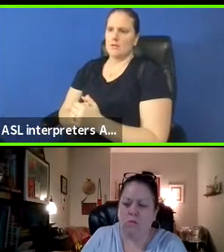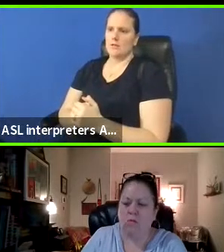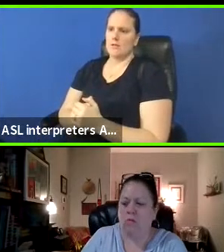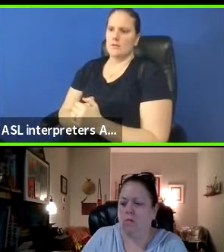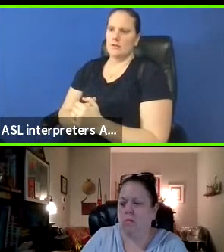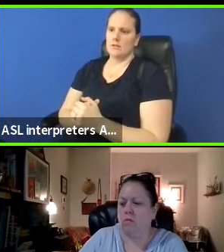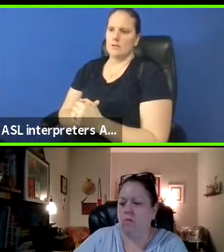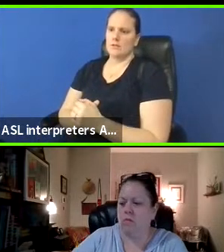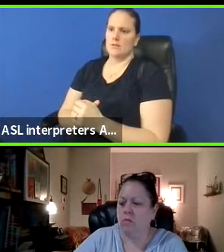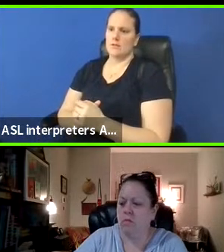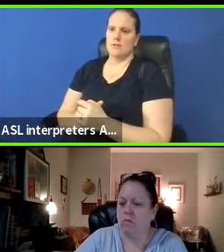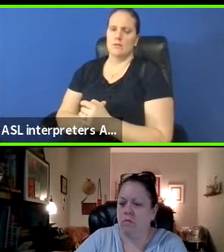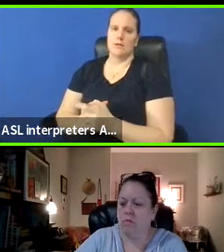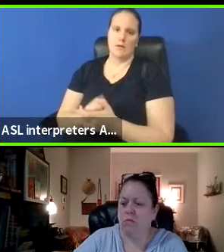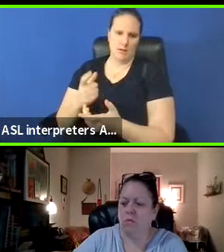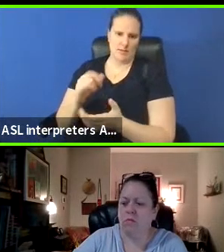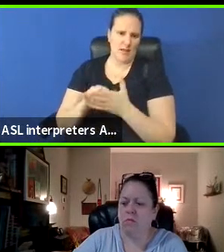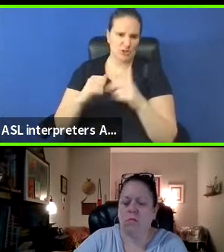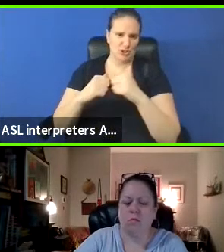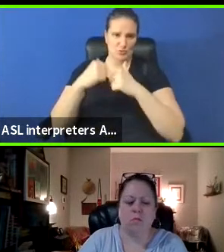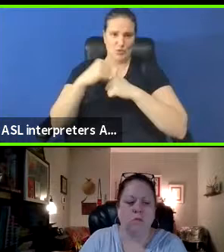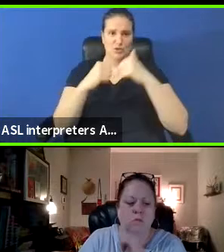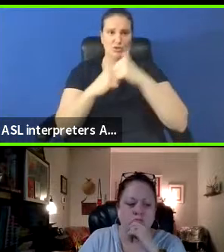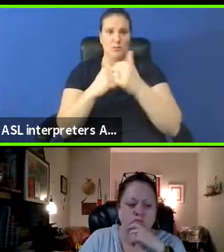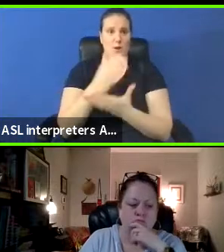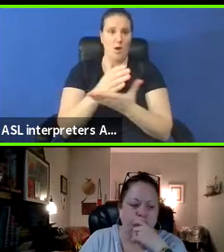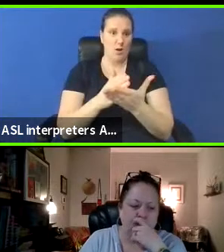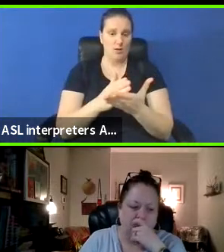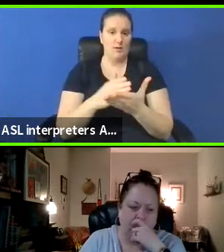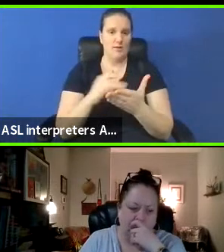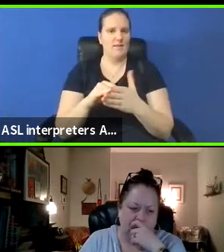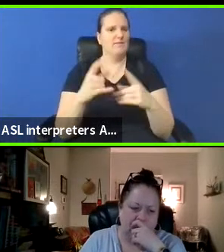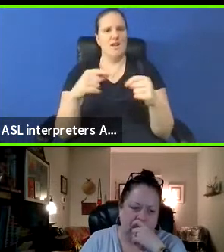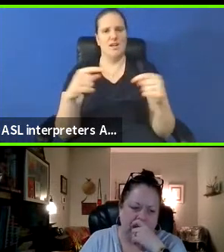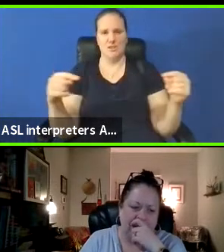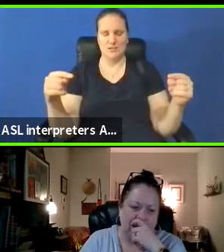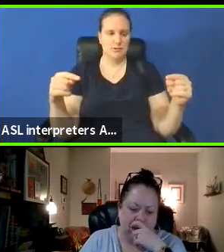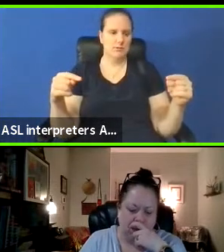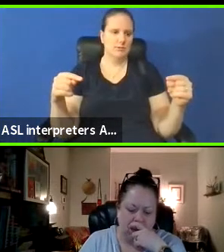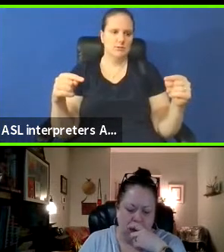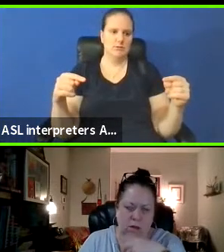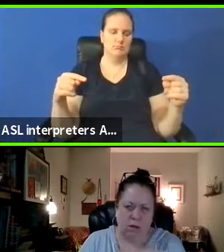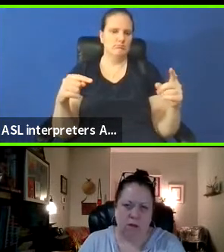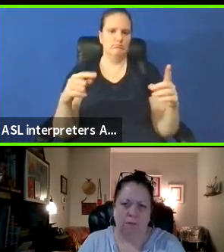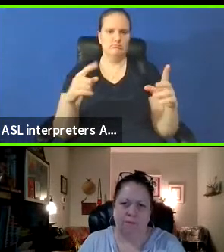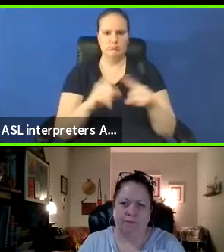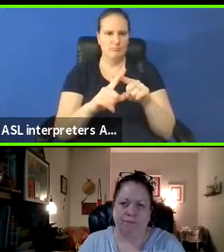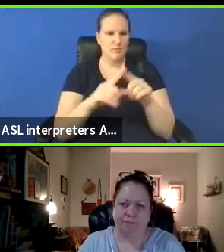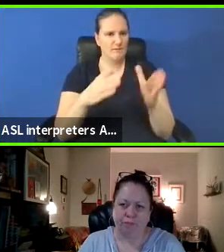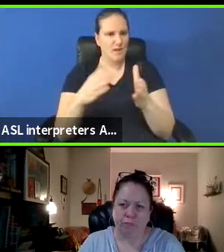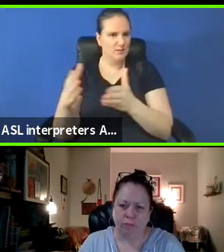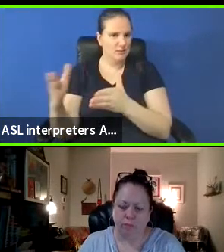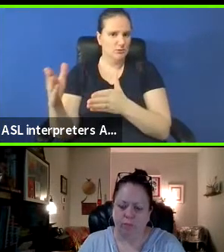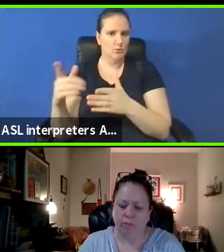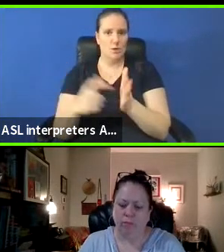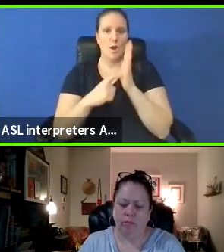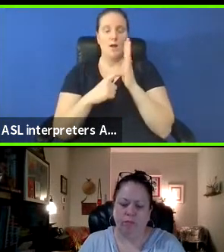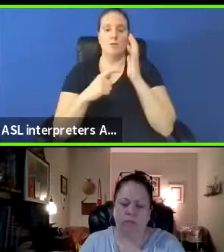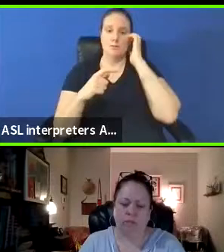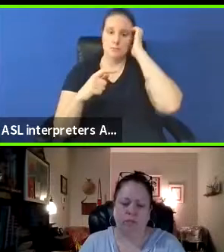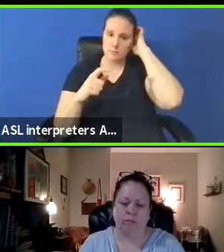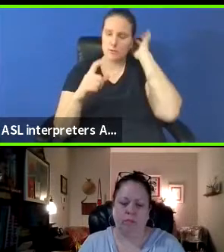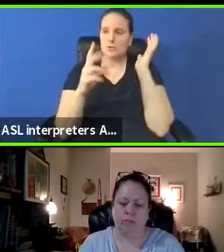the construction phase, as well as various phases that require